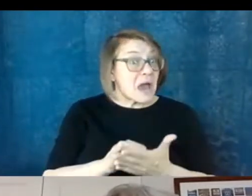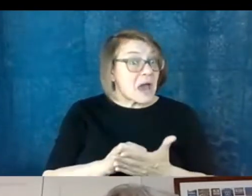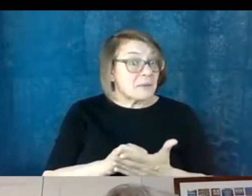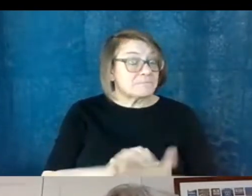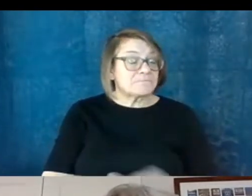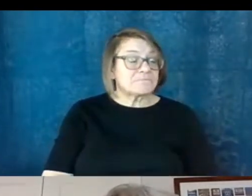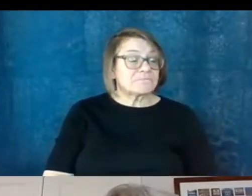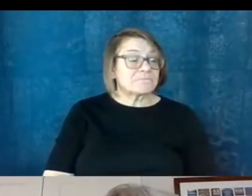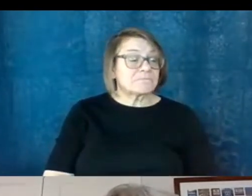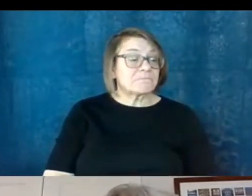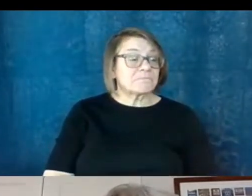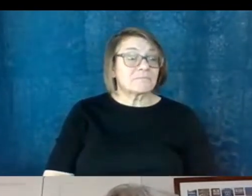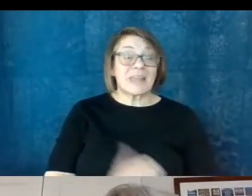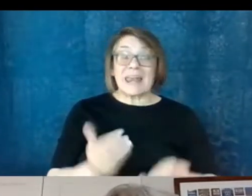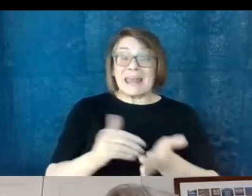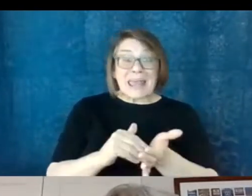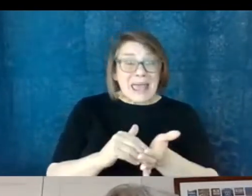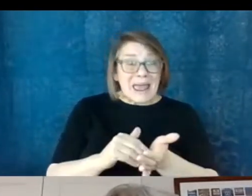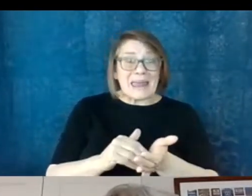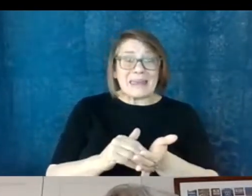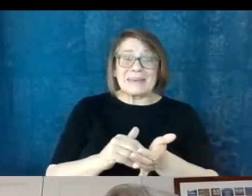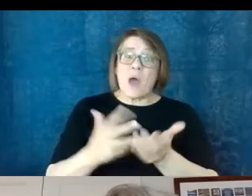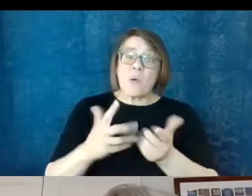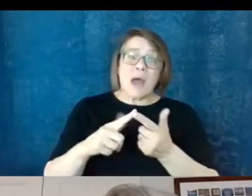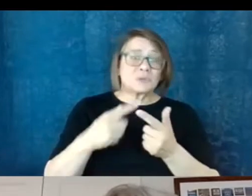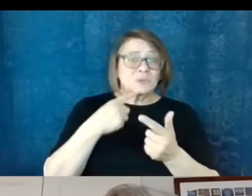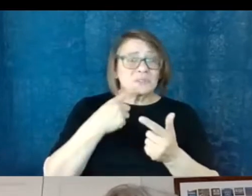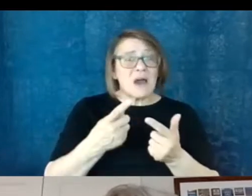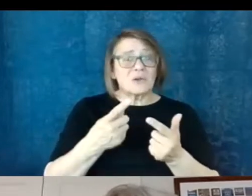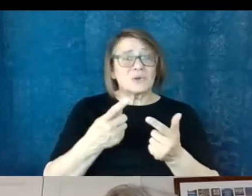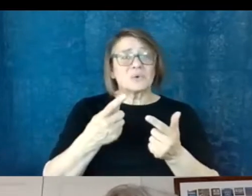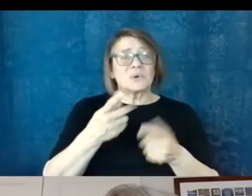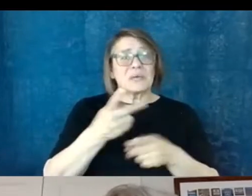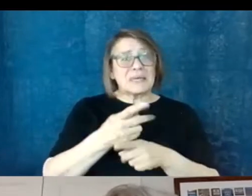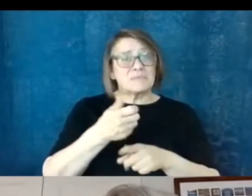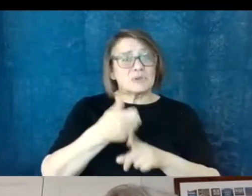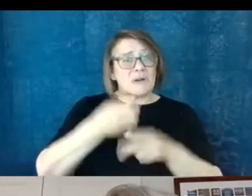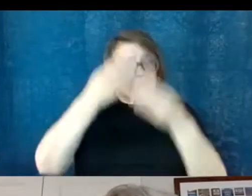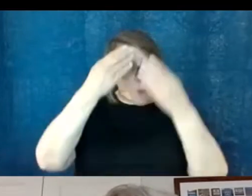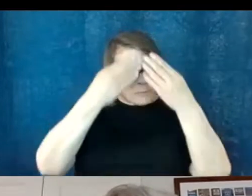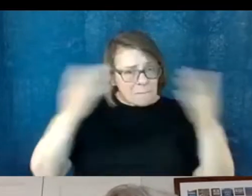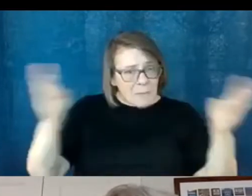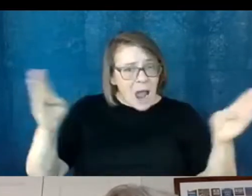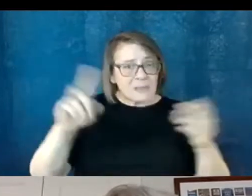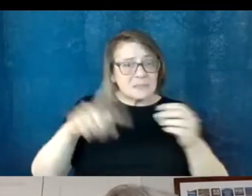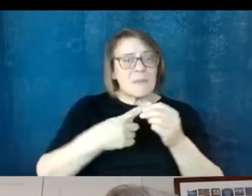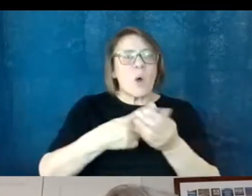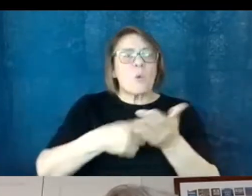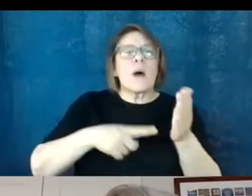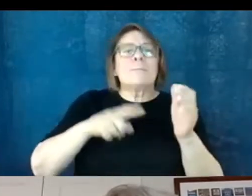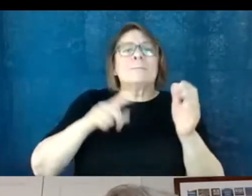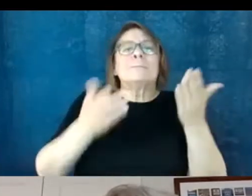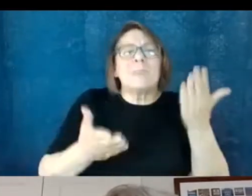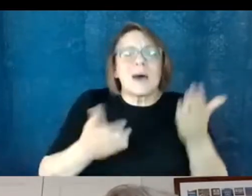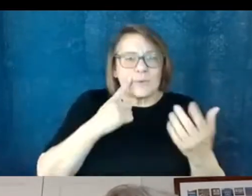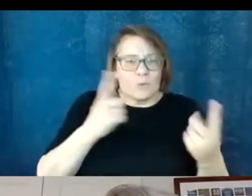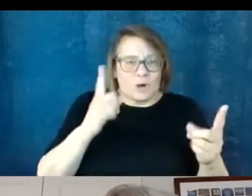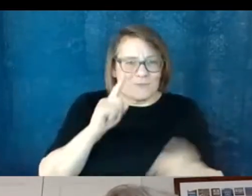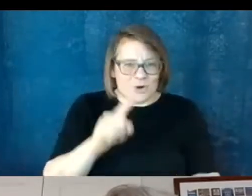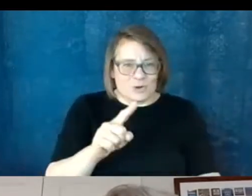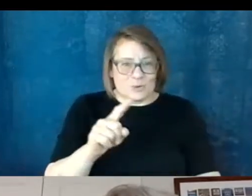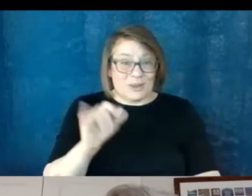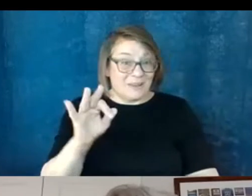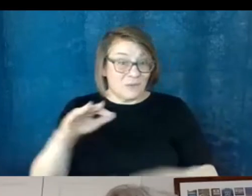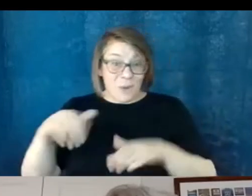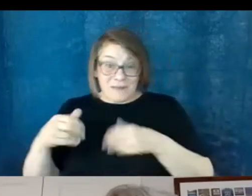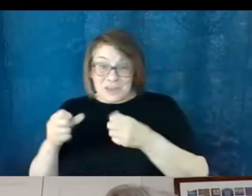And again, I would just emphasize being open-minded about what might work for you that you haven't tried yet,